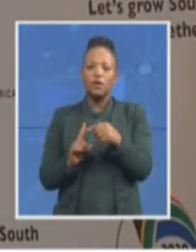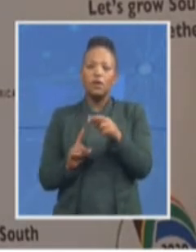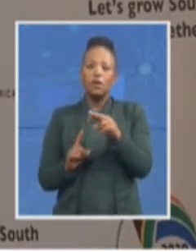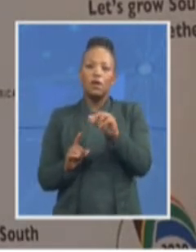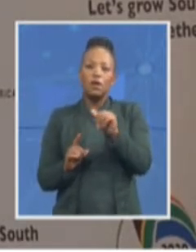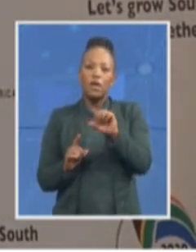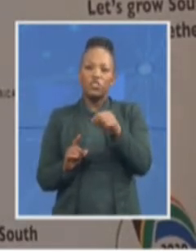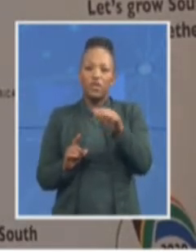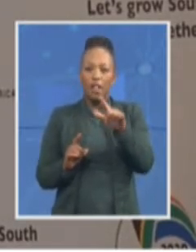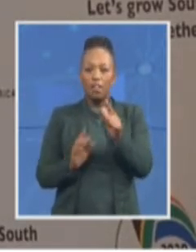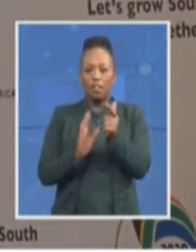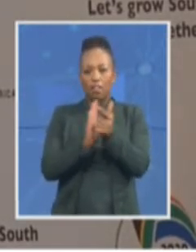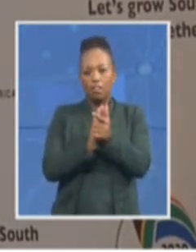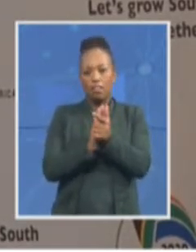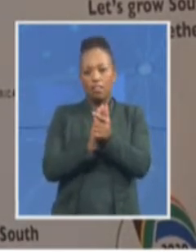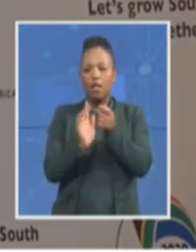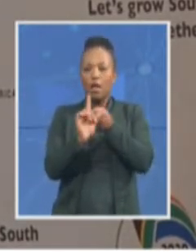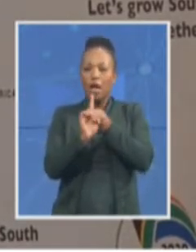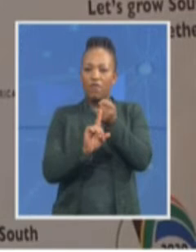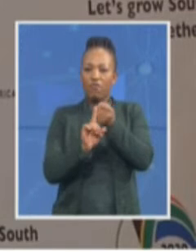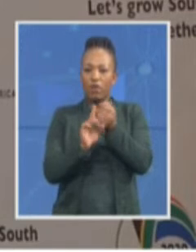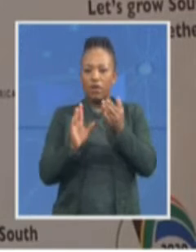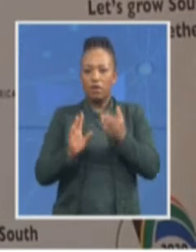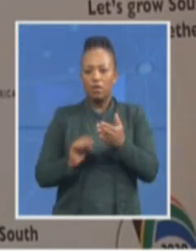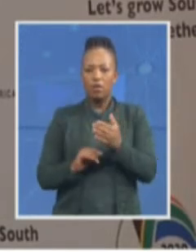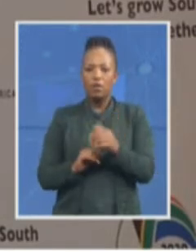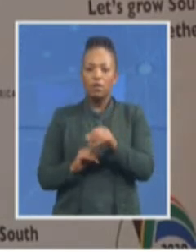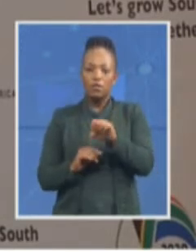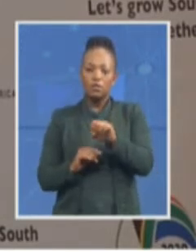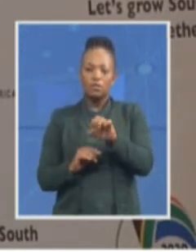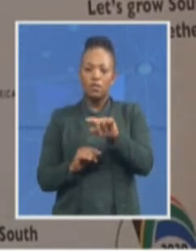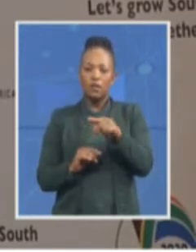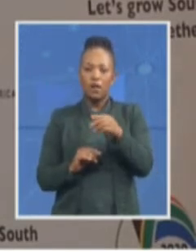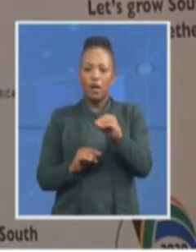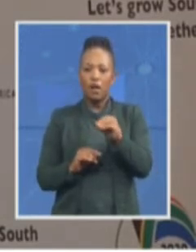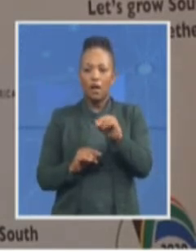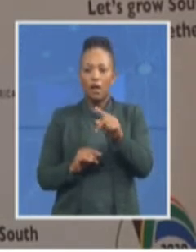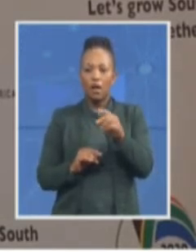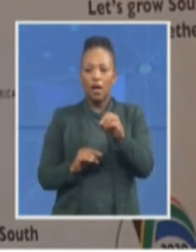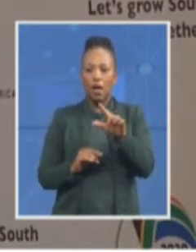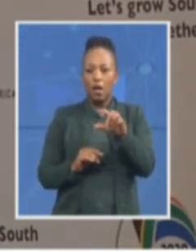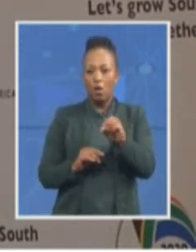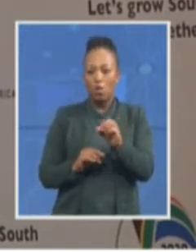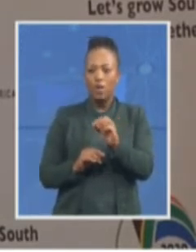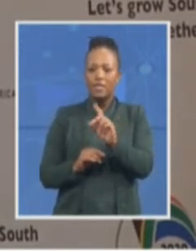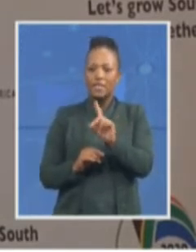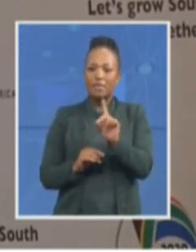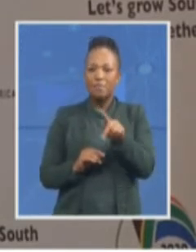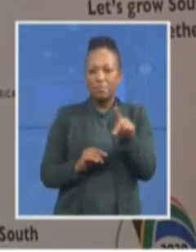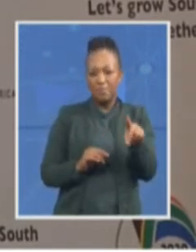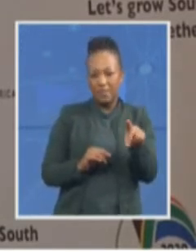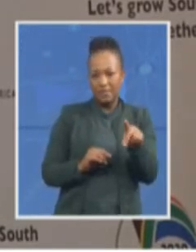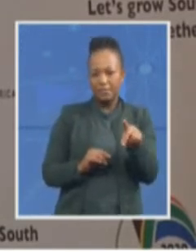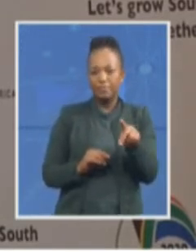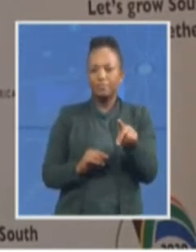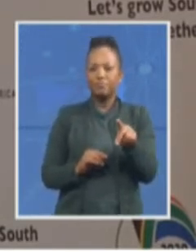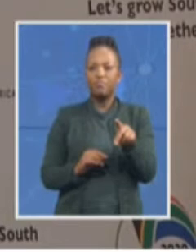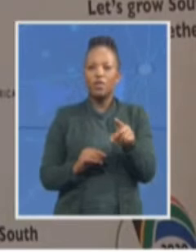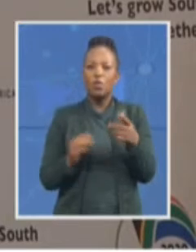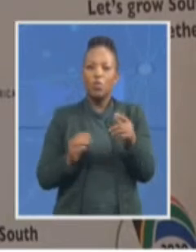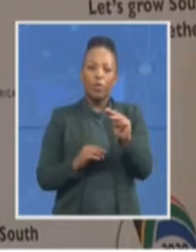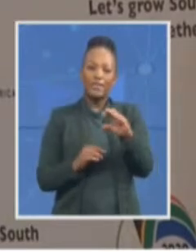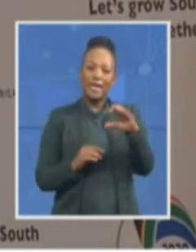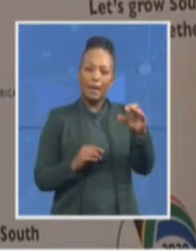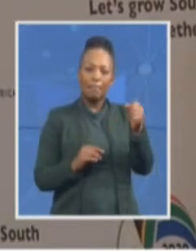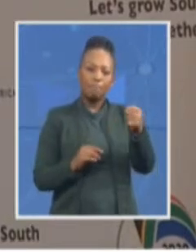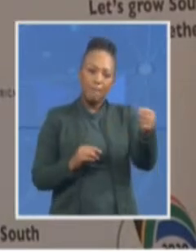Sakalelo as DPP in Northwest, and Advocate Nicolette Bell as DPP in the Western Cape. These appointments